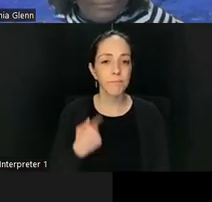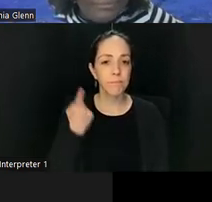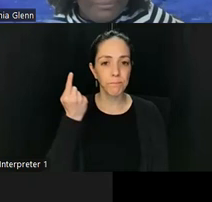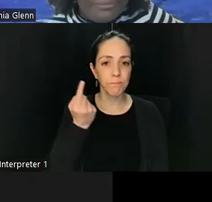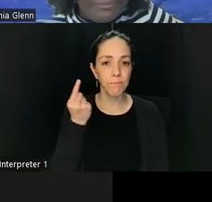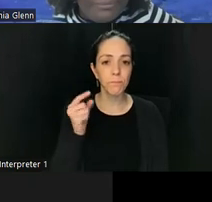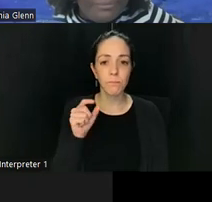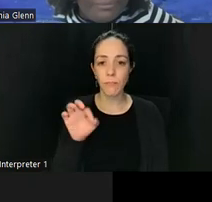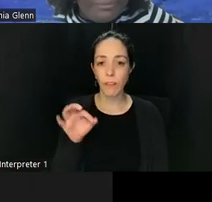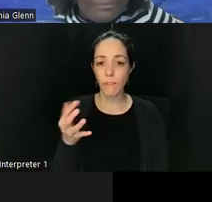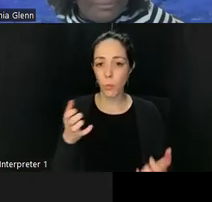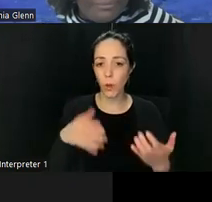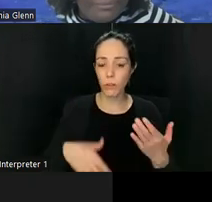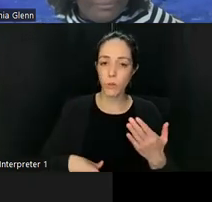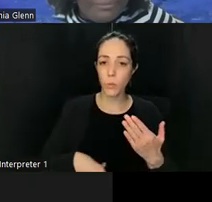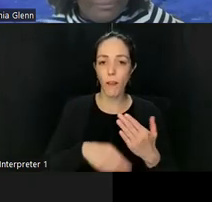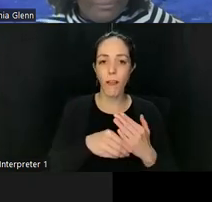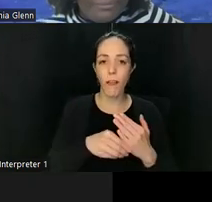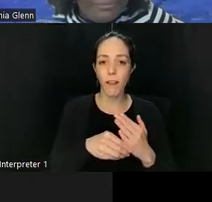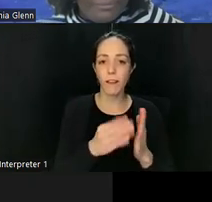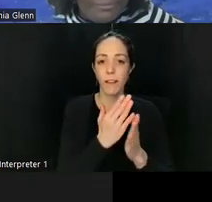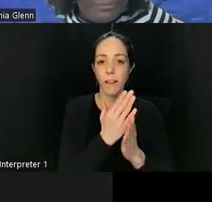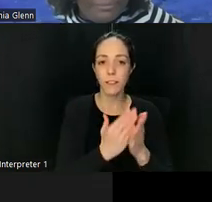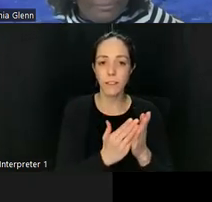if it makes sense to possibly add a section